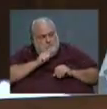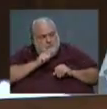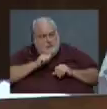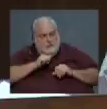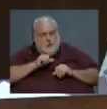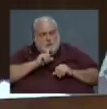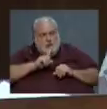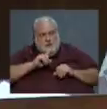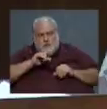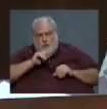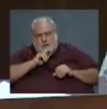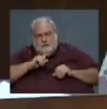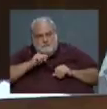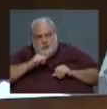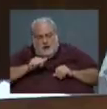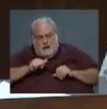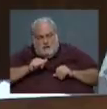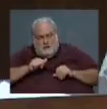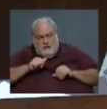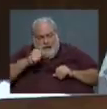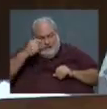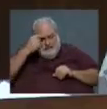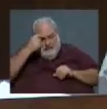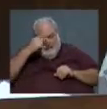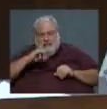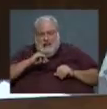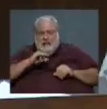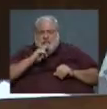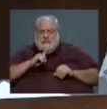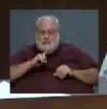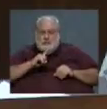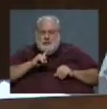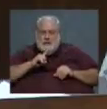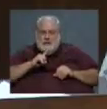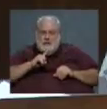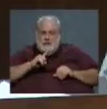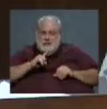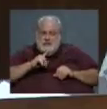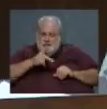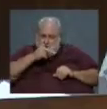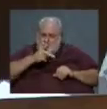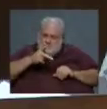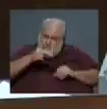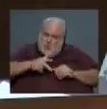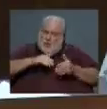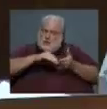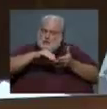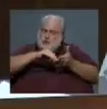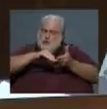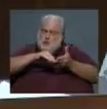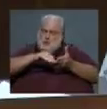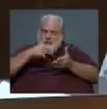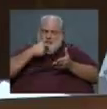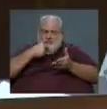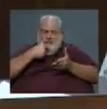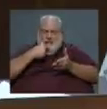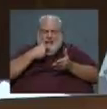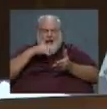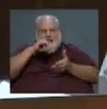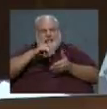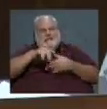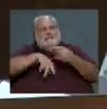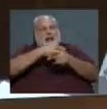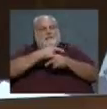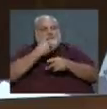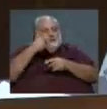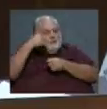is it. So I think that's a real poor excuse to say that this is a tight neighborhood. I